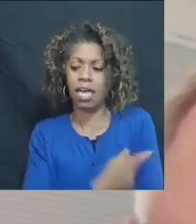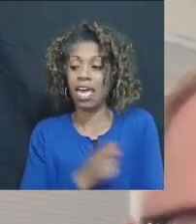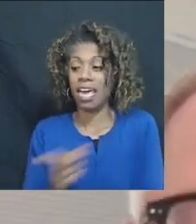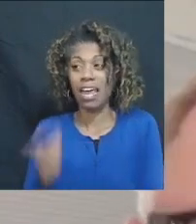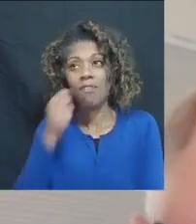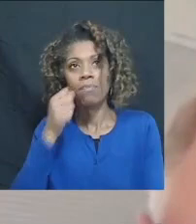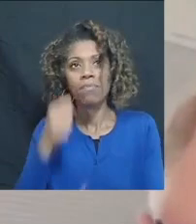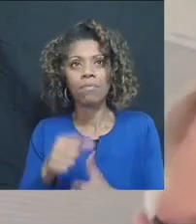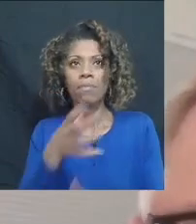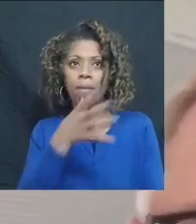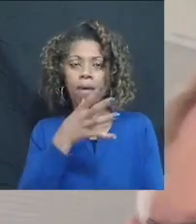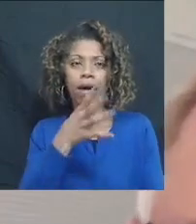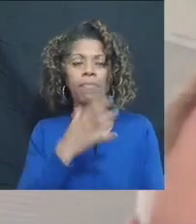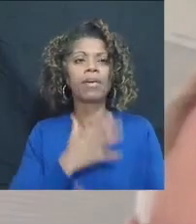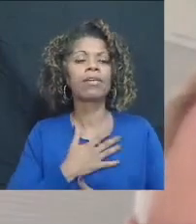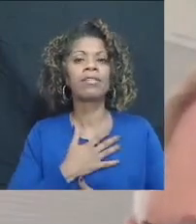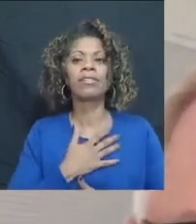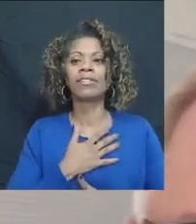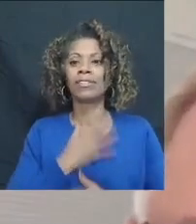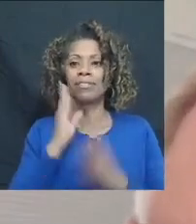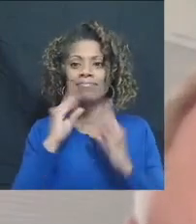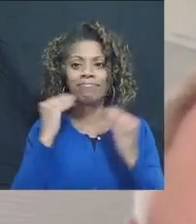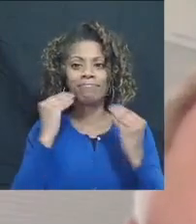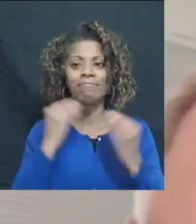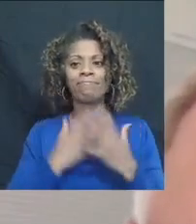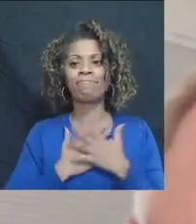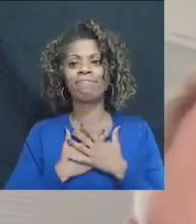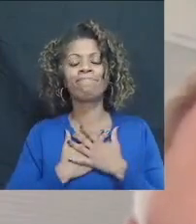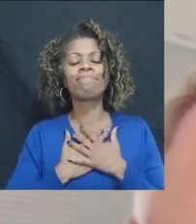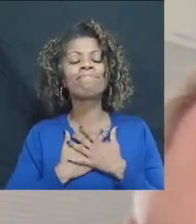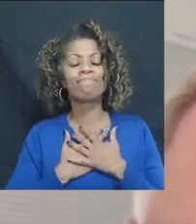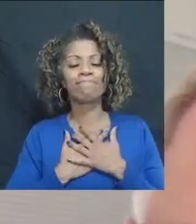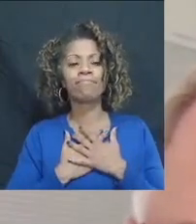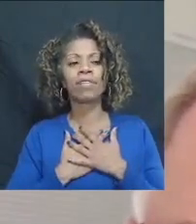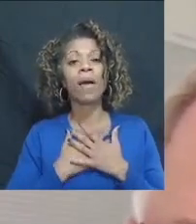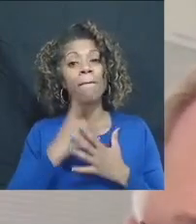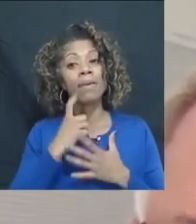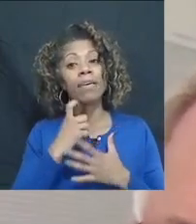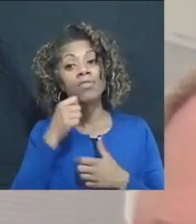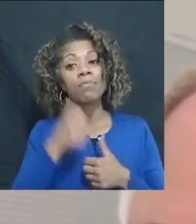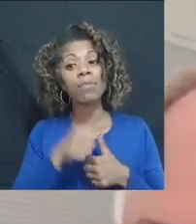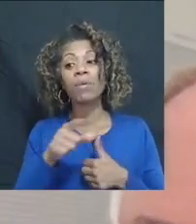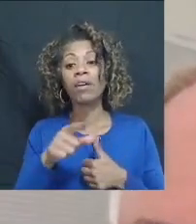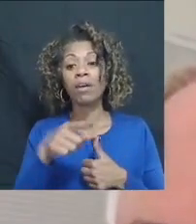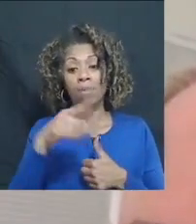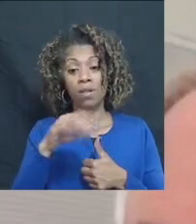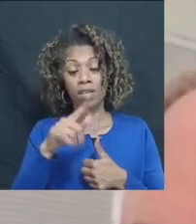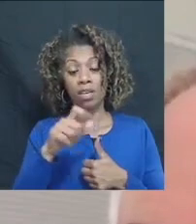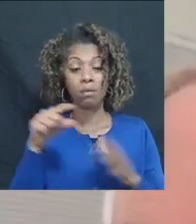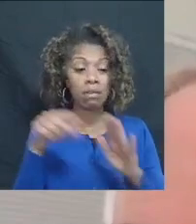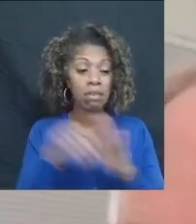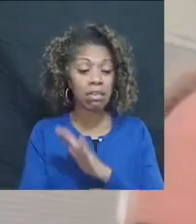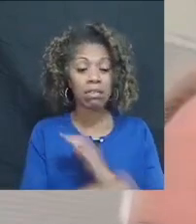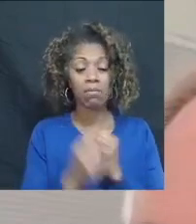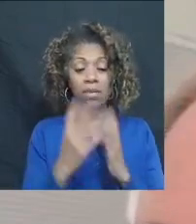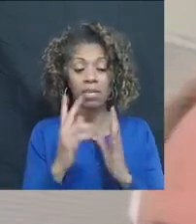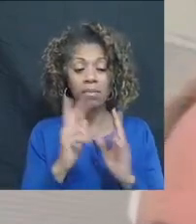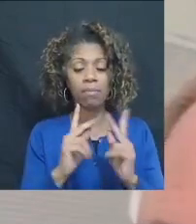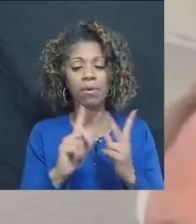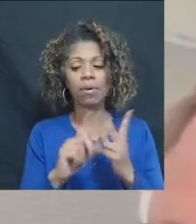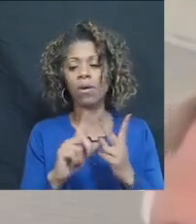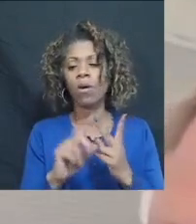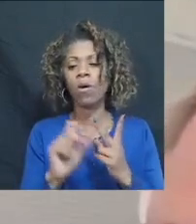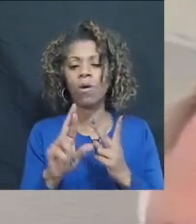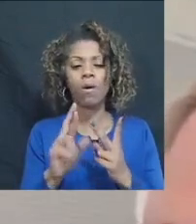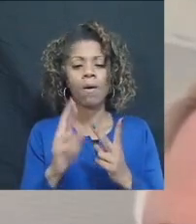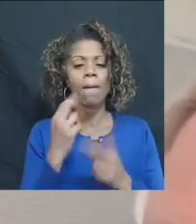horrific disease that had claimed so many lives and had crippled children and adults alike. And that really piqued my interest in medicine even